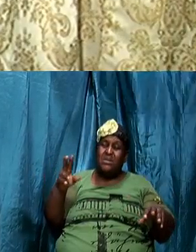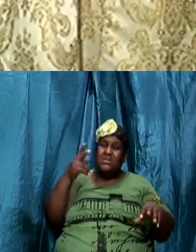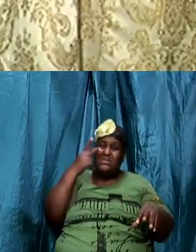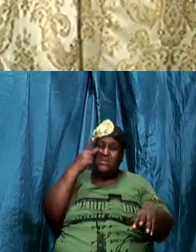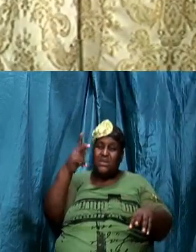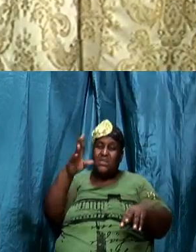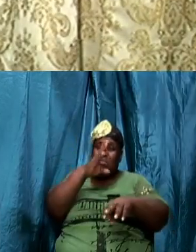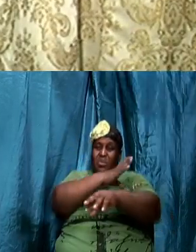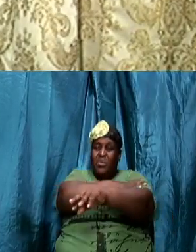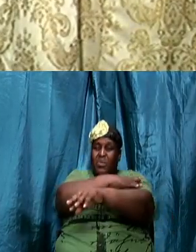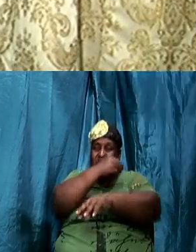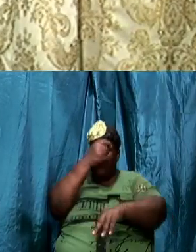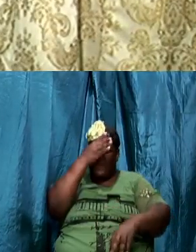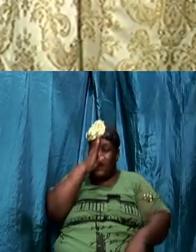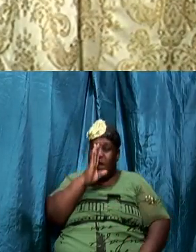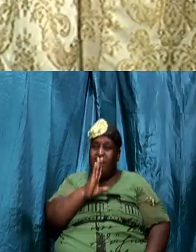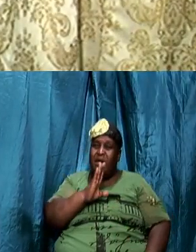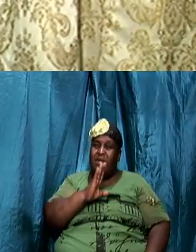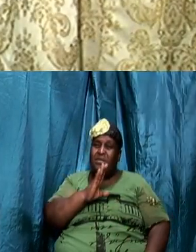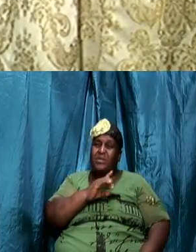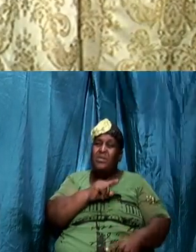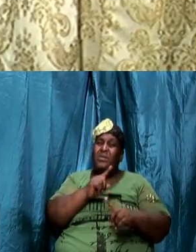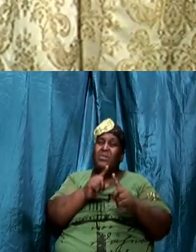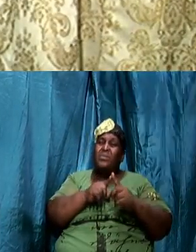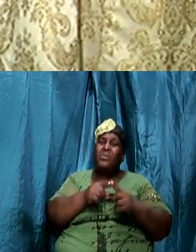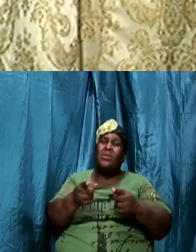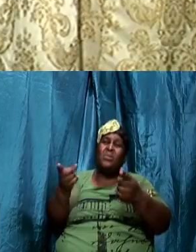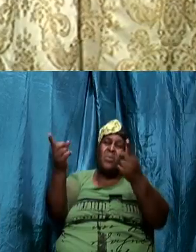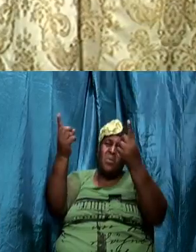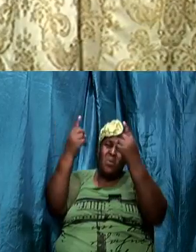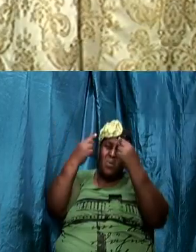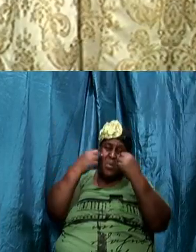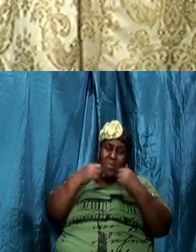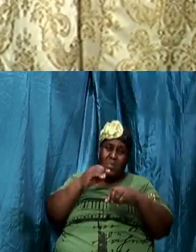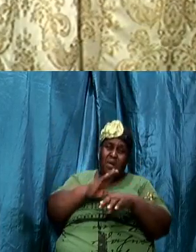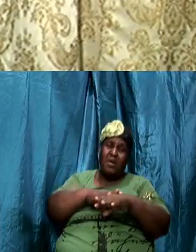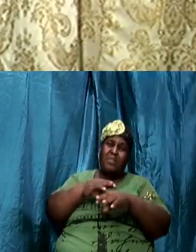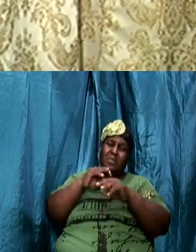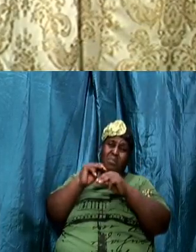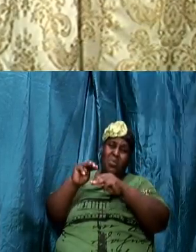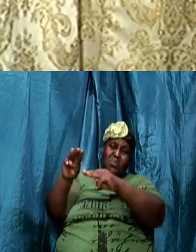God when he came down on the mount